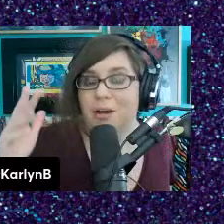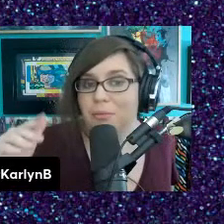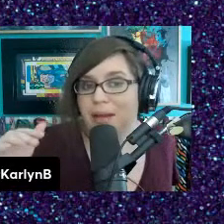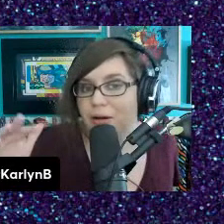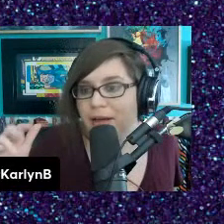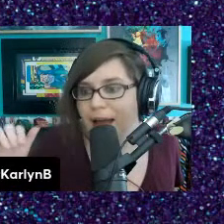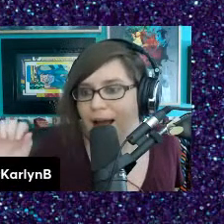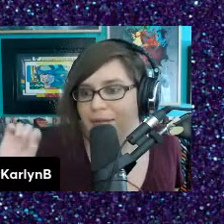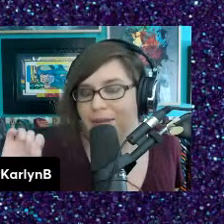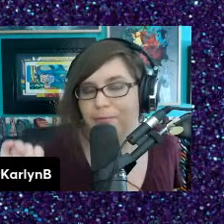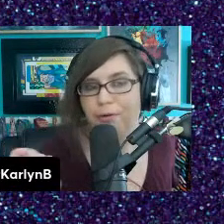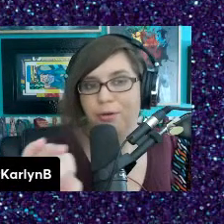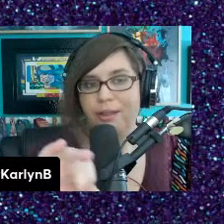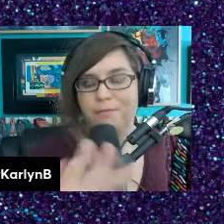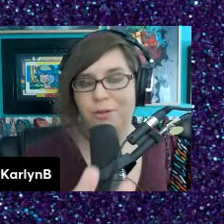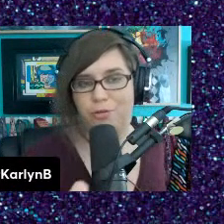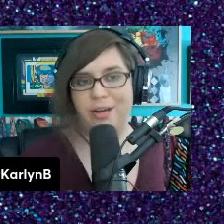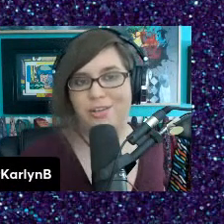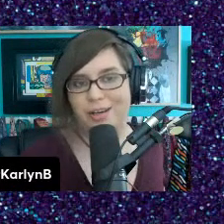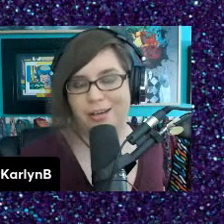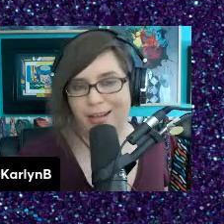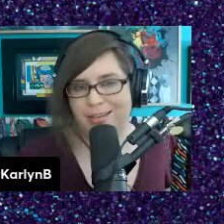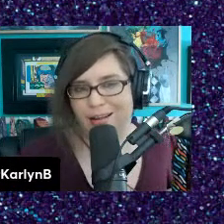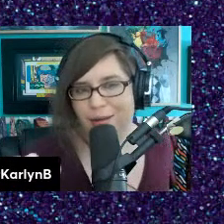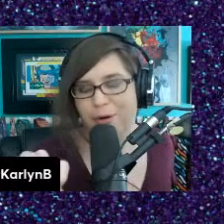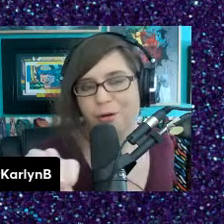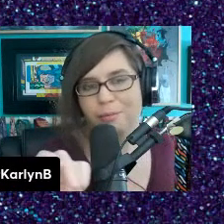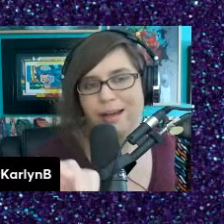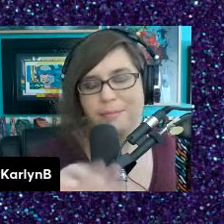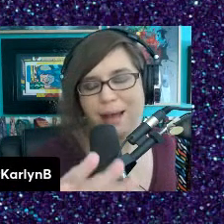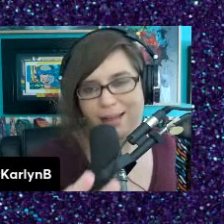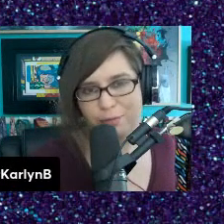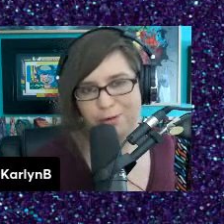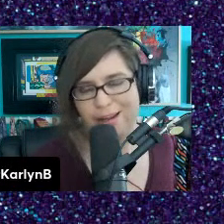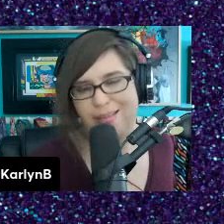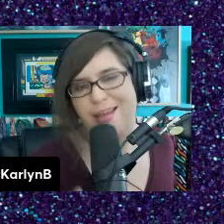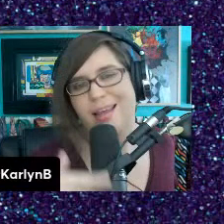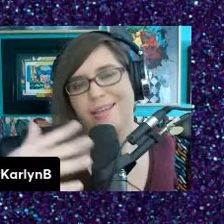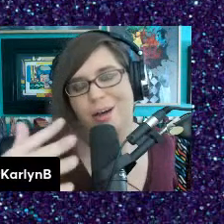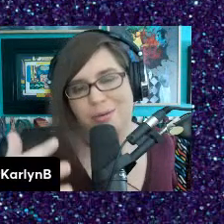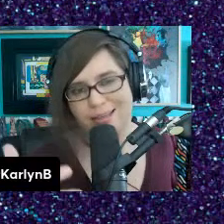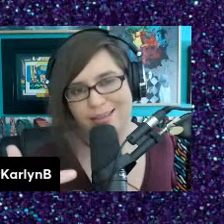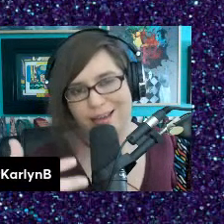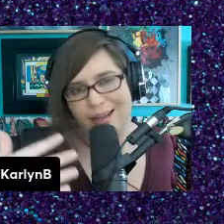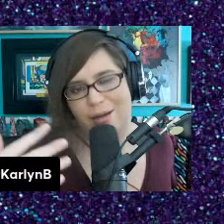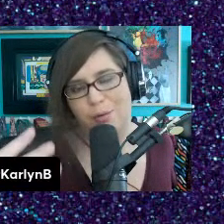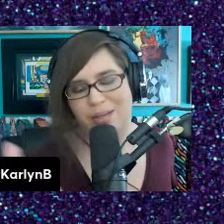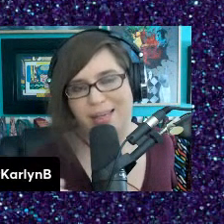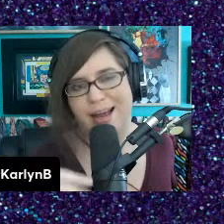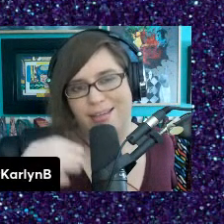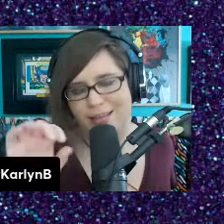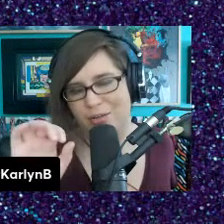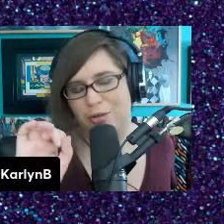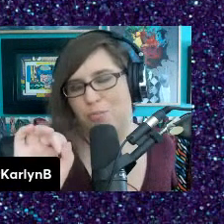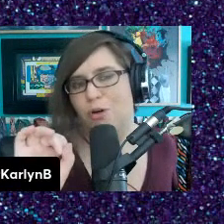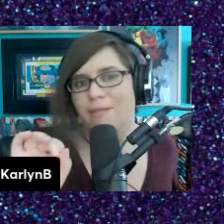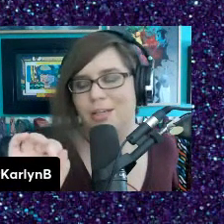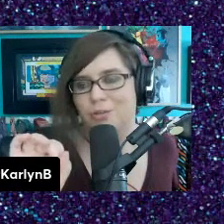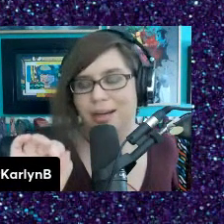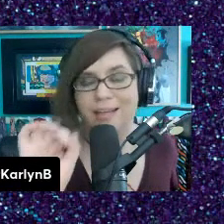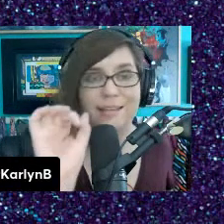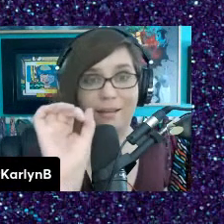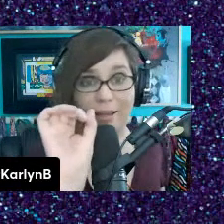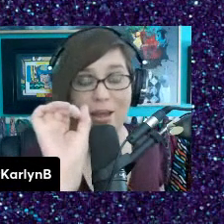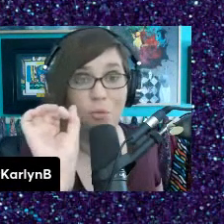Even though we aren't going to have like the full infiltration, it's not like we're going behind a password or anything. It's always exciting when we get access to those